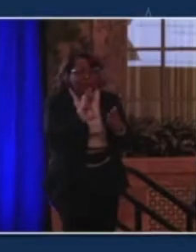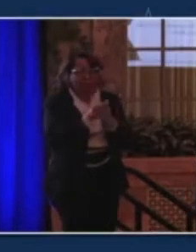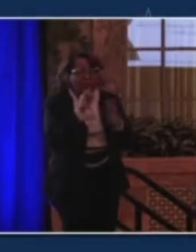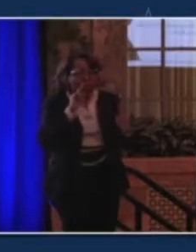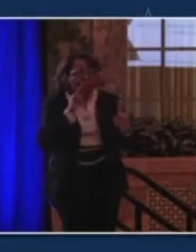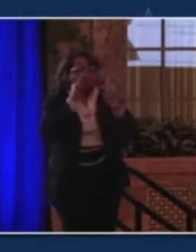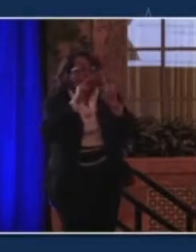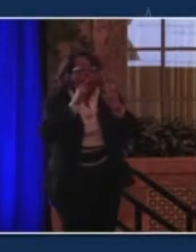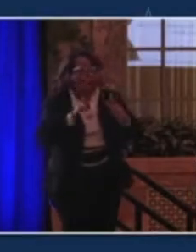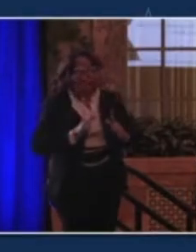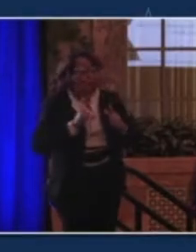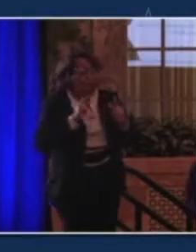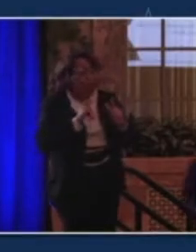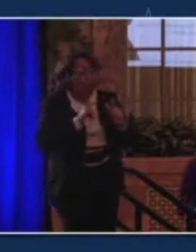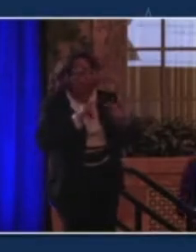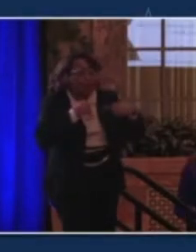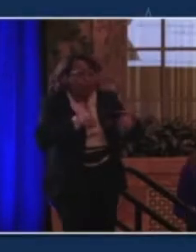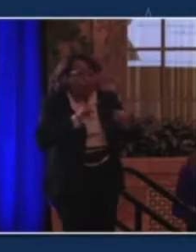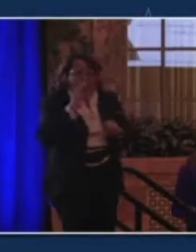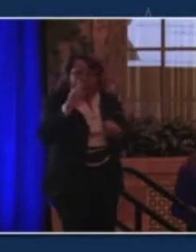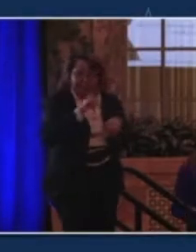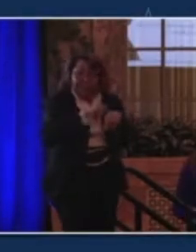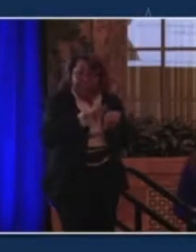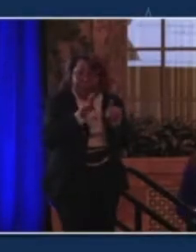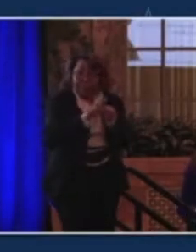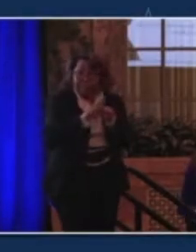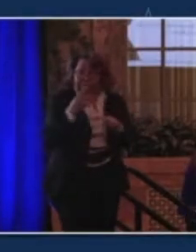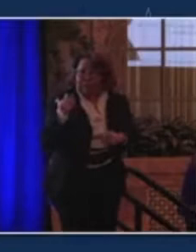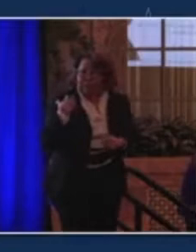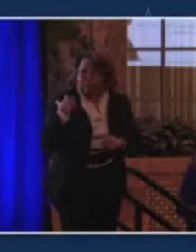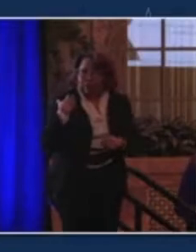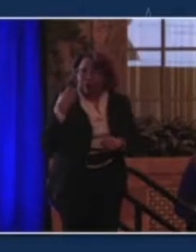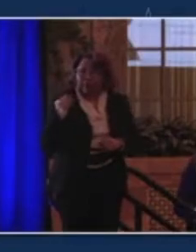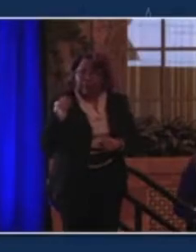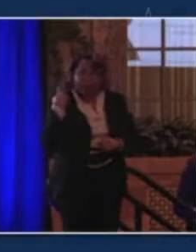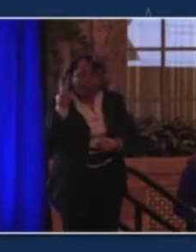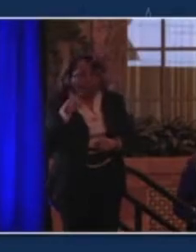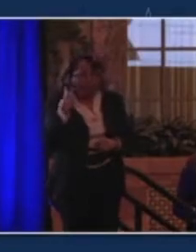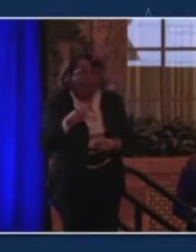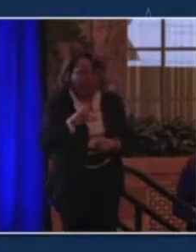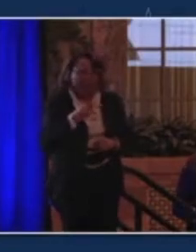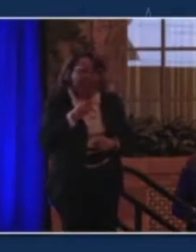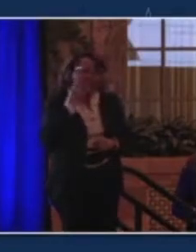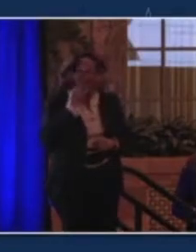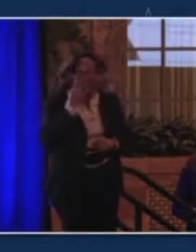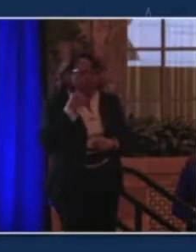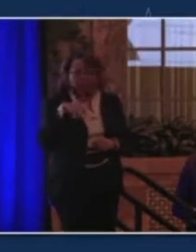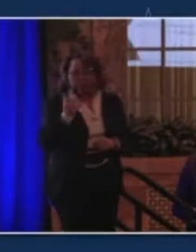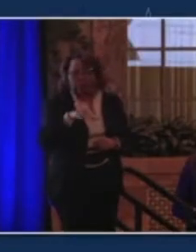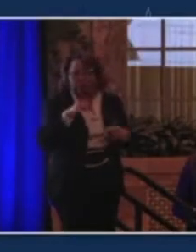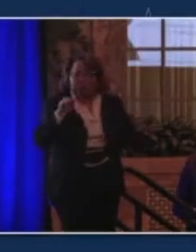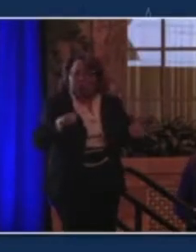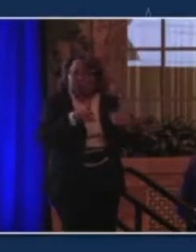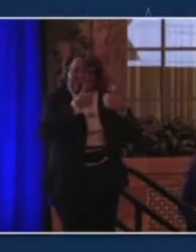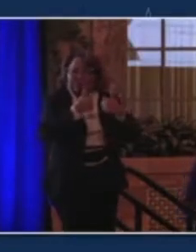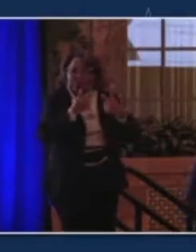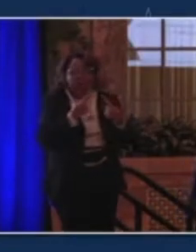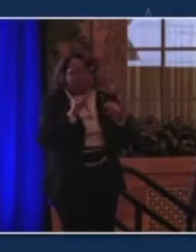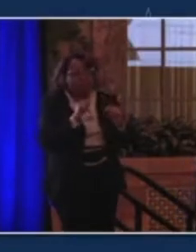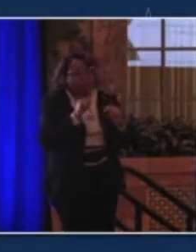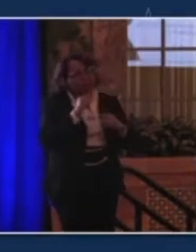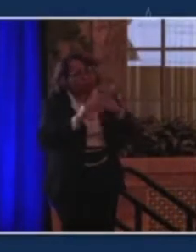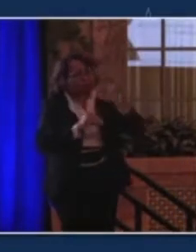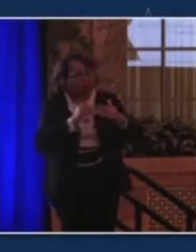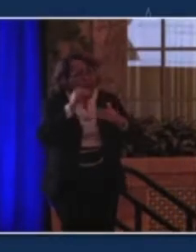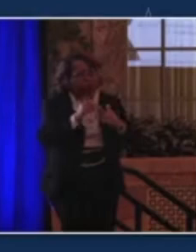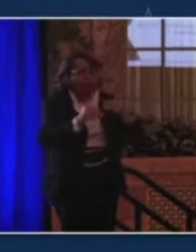aspiration alive during his time as mayor. Mayor Washington faced significant challenges as he tried to carry out